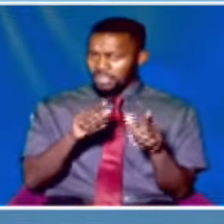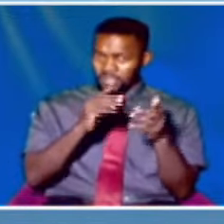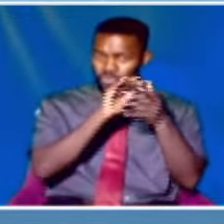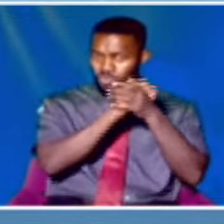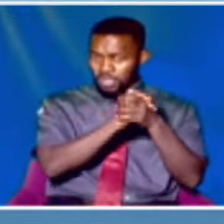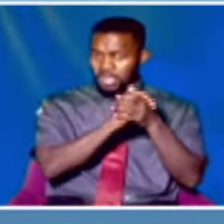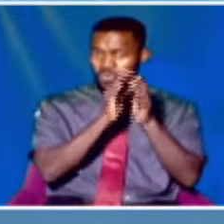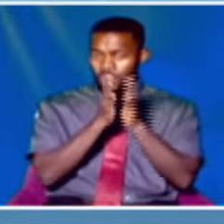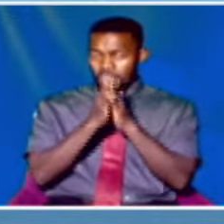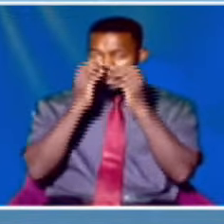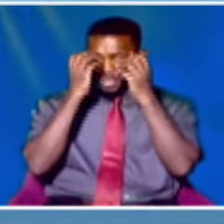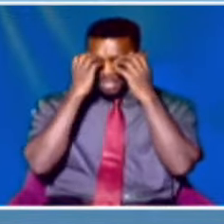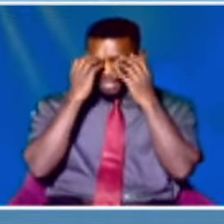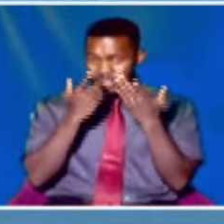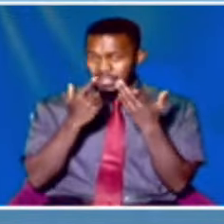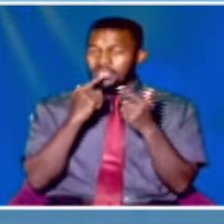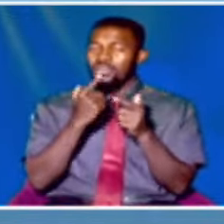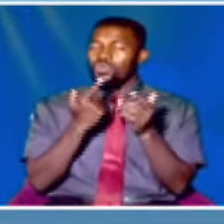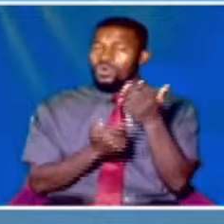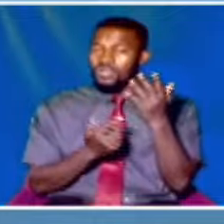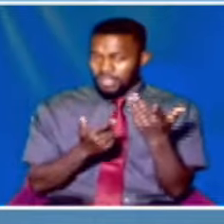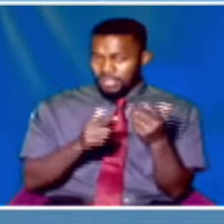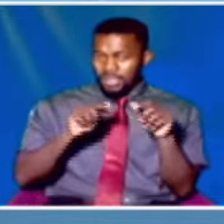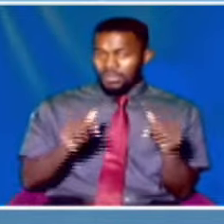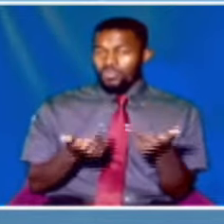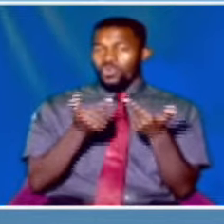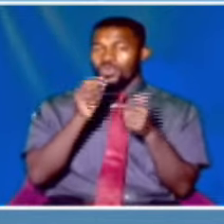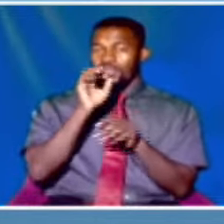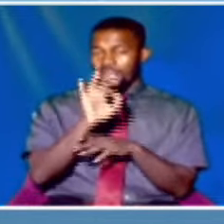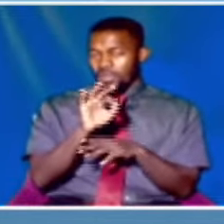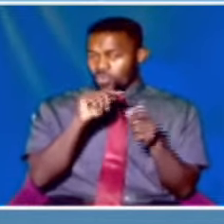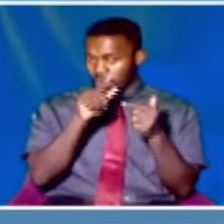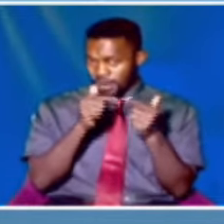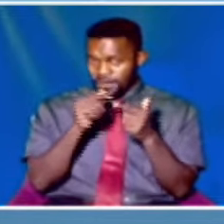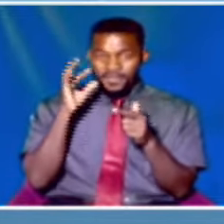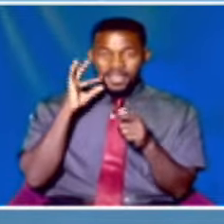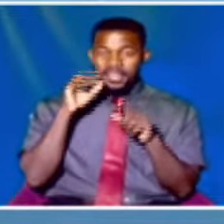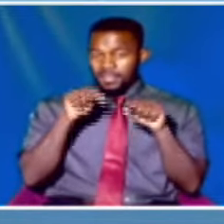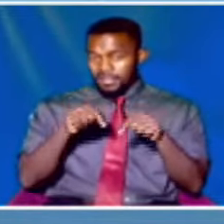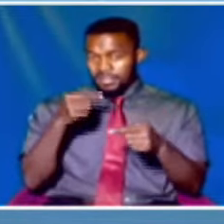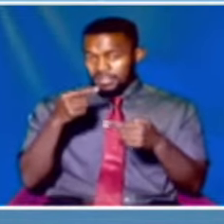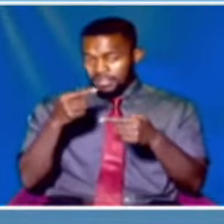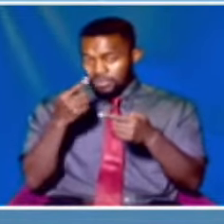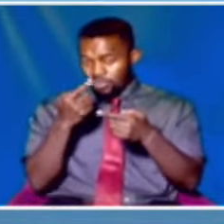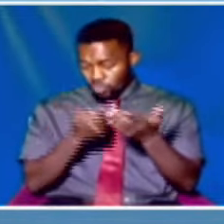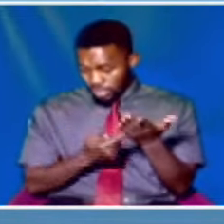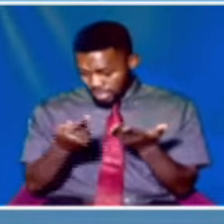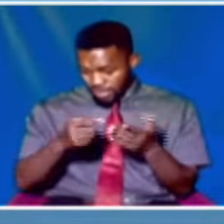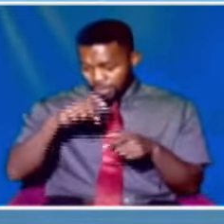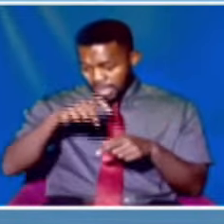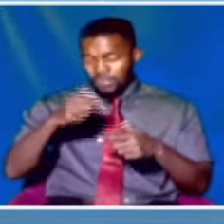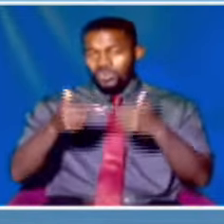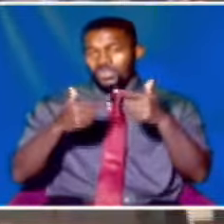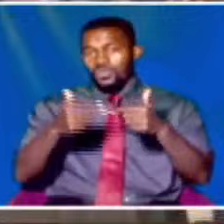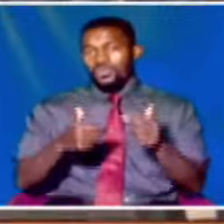have insisted that Limuru 3, which is scheduled for Friday this week, will continue as planned. Clement Masombo has the